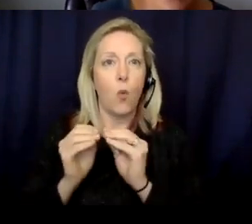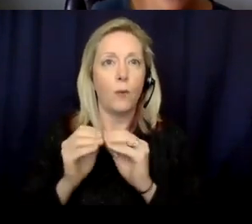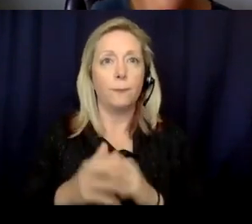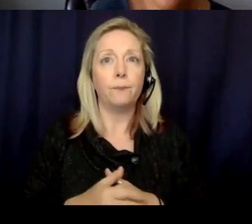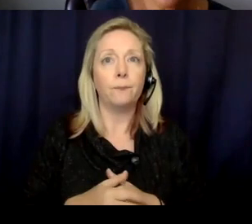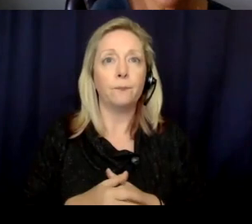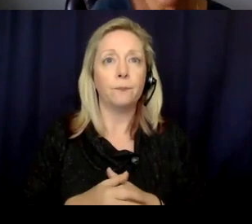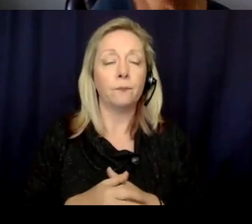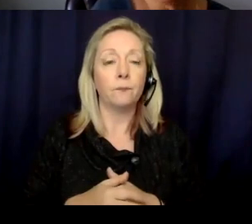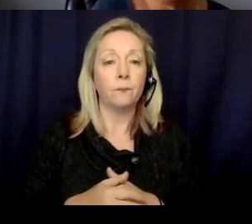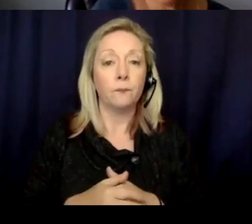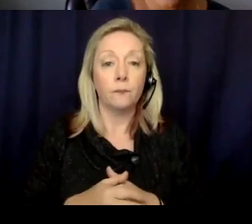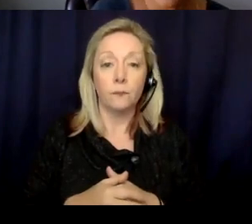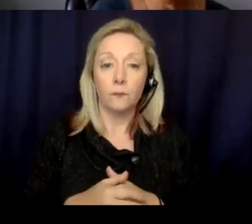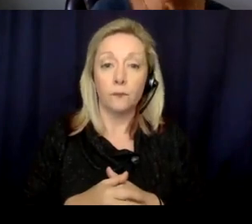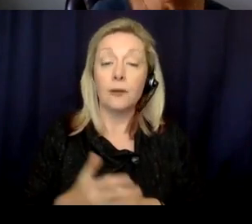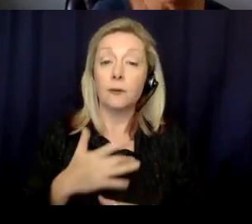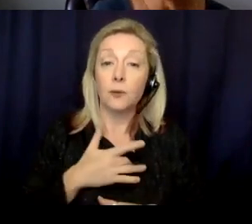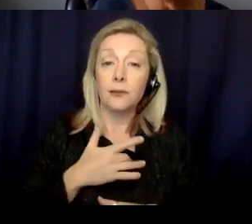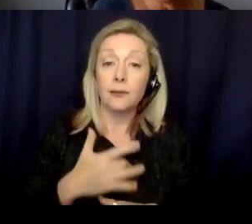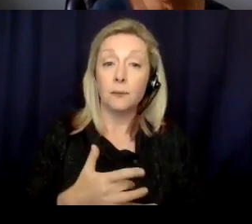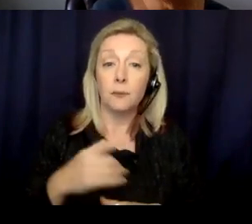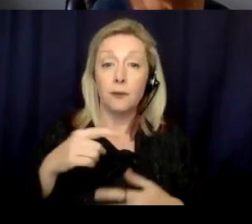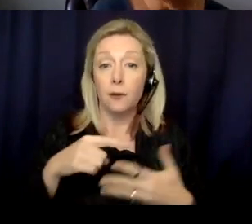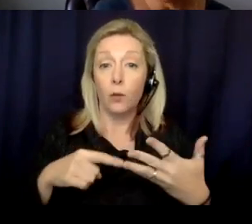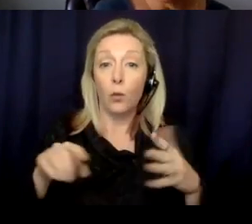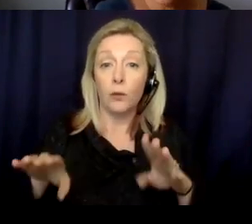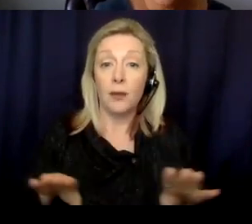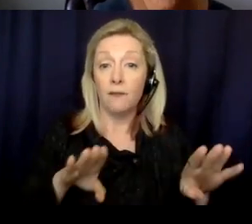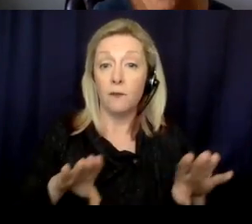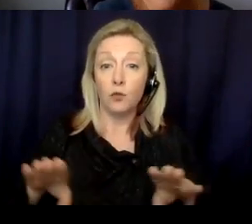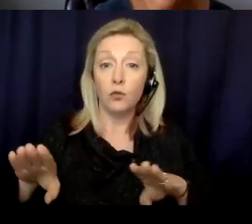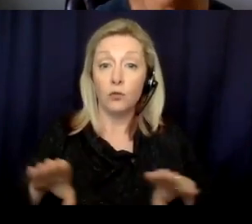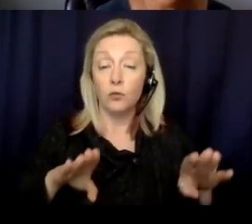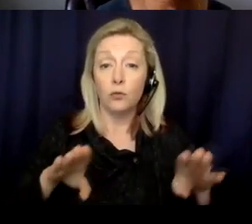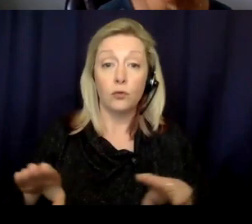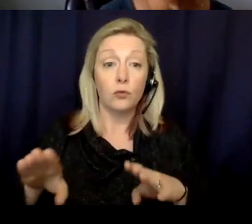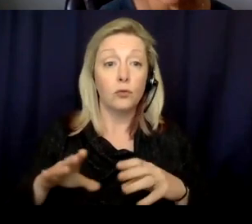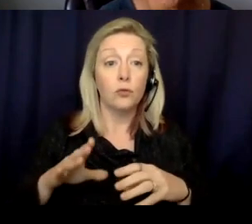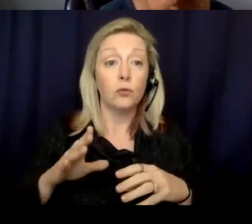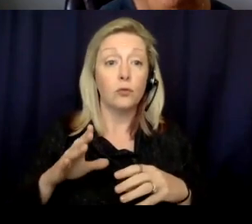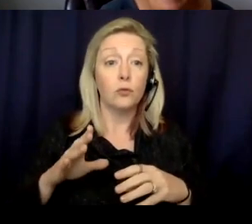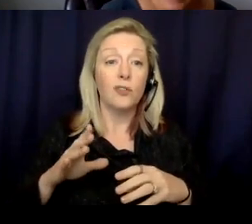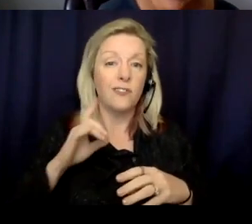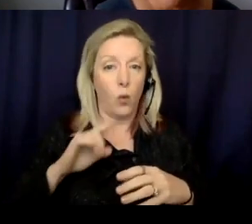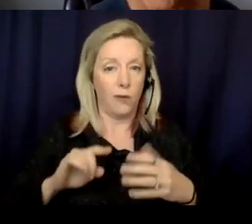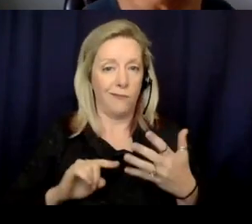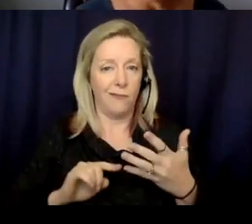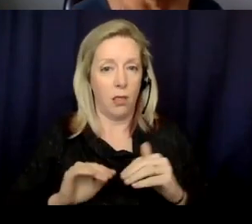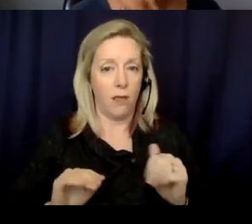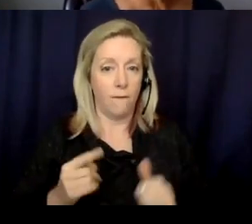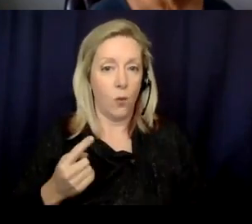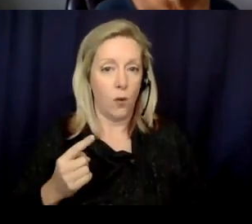typically, the behaviors that are used to determine these in the level